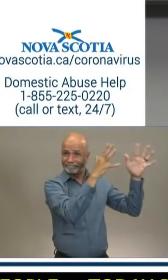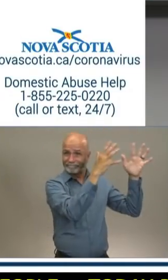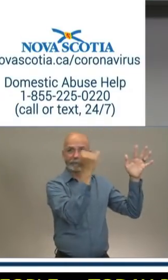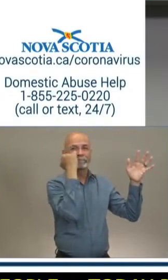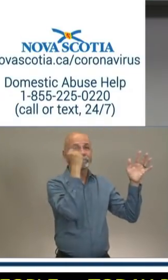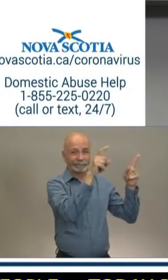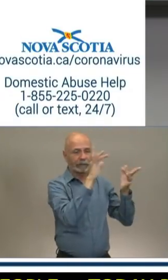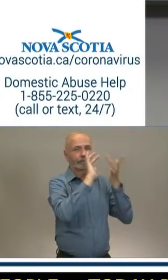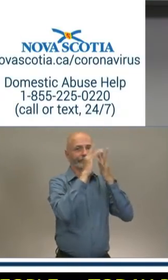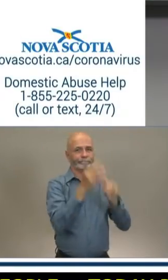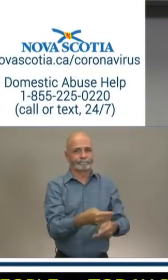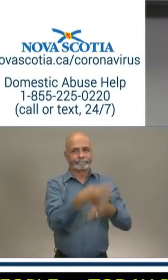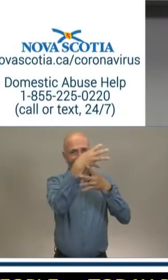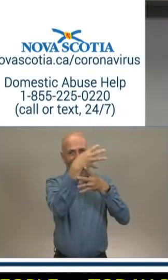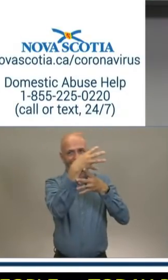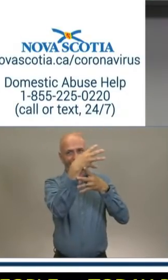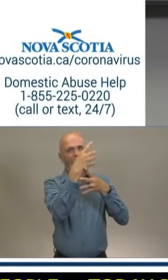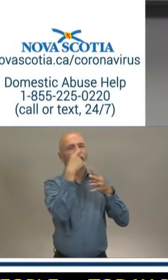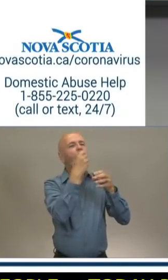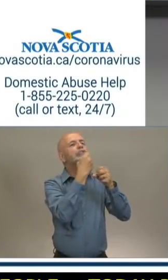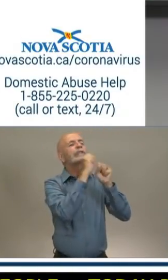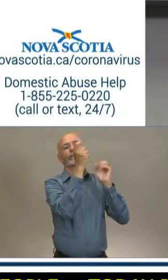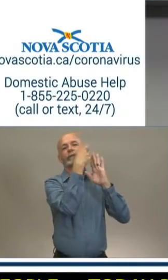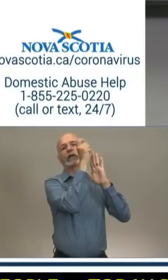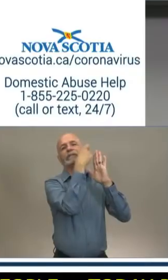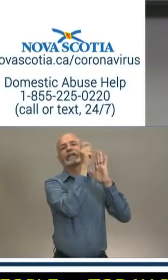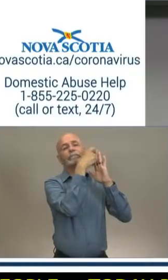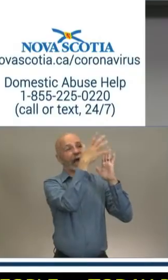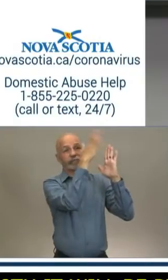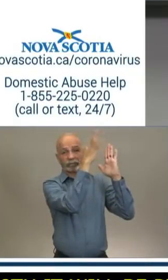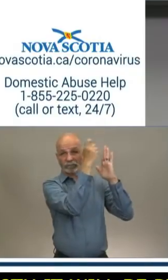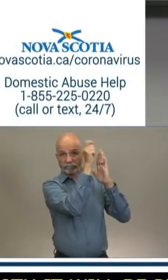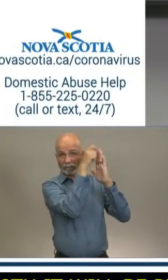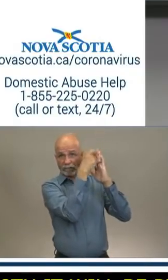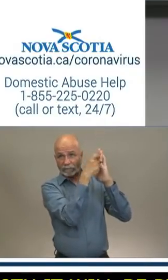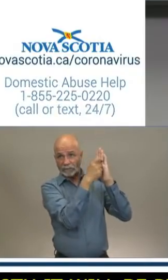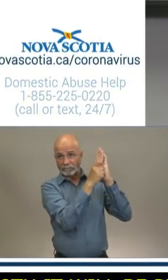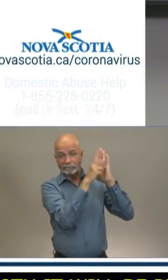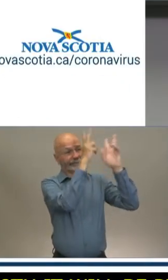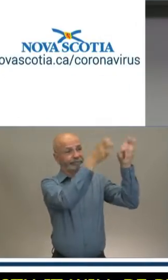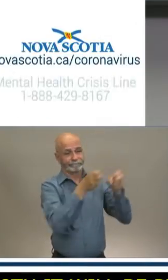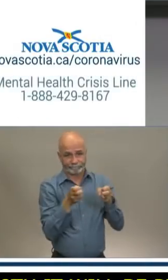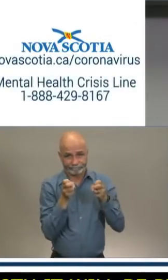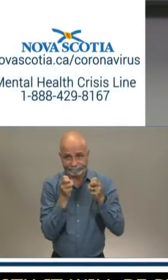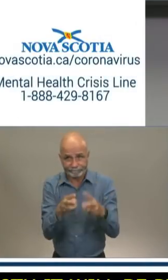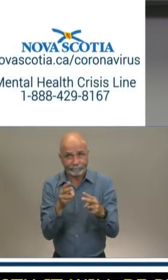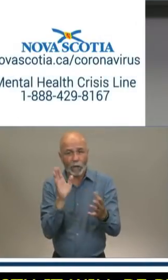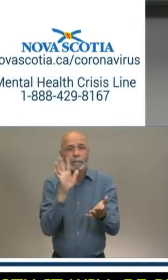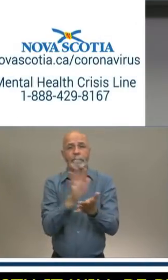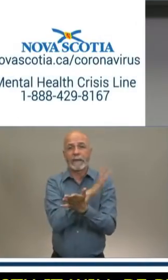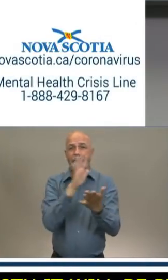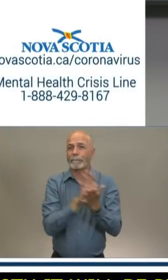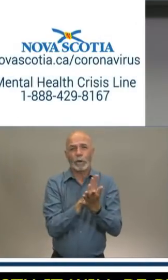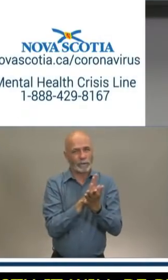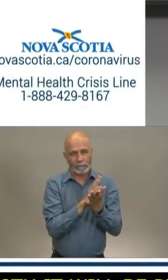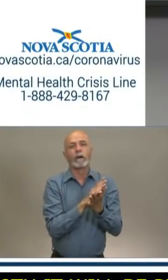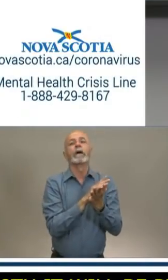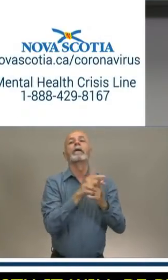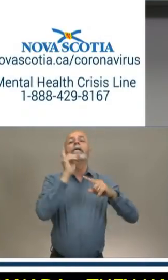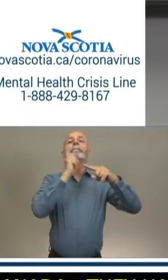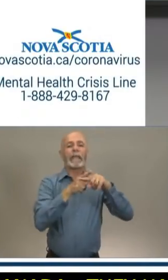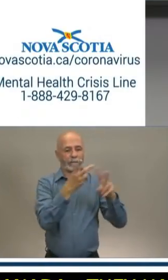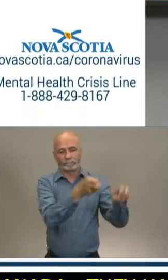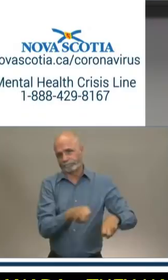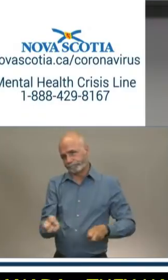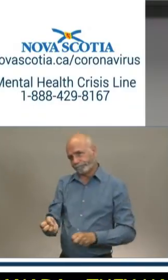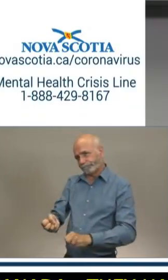Safe Check-in registration. They have to upload their proof of vaccination that's given to them from their province. They also